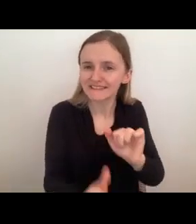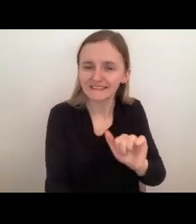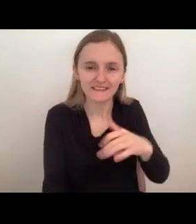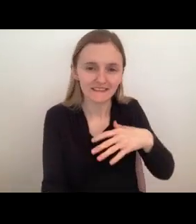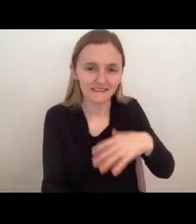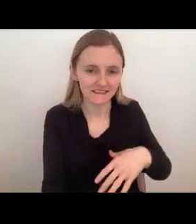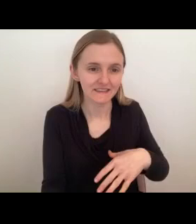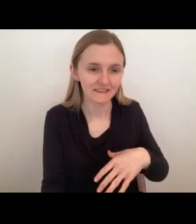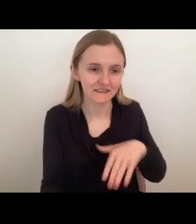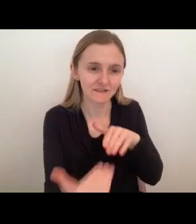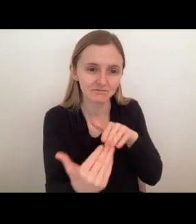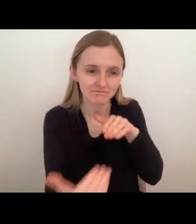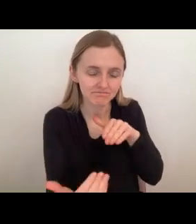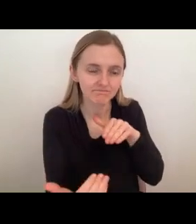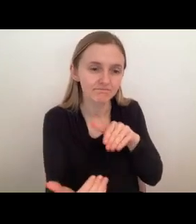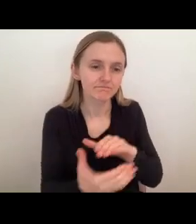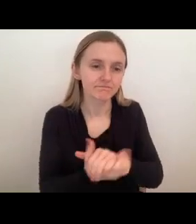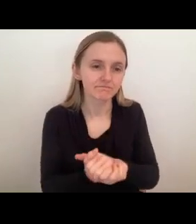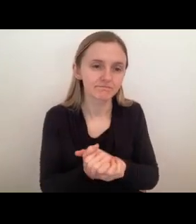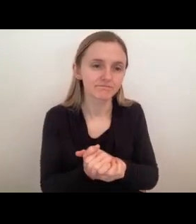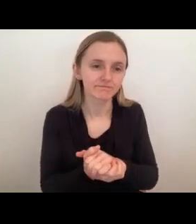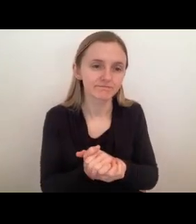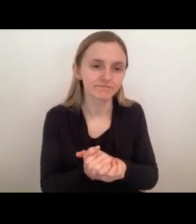I suppose,